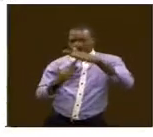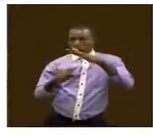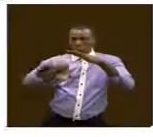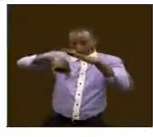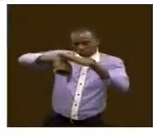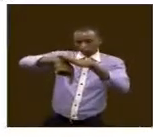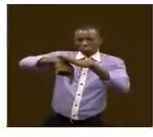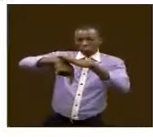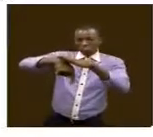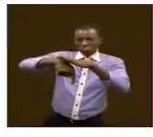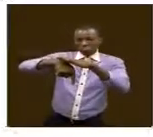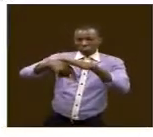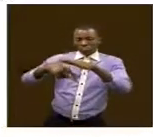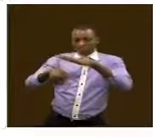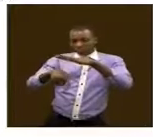This is the siphon.